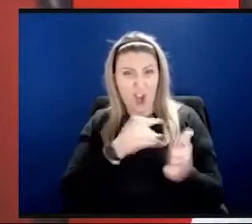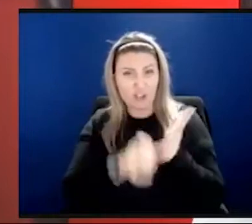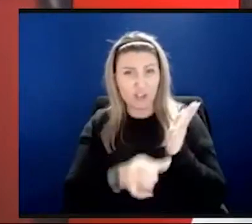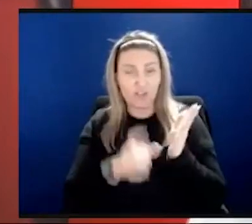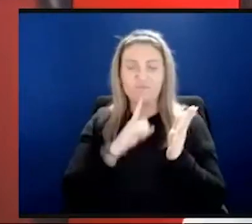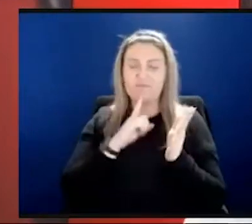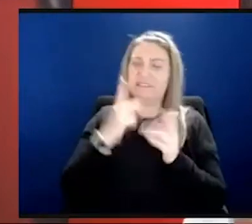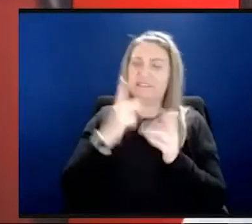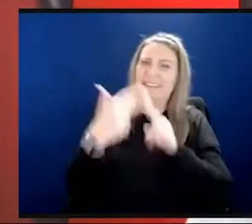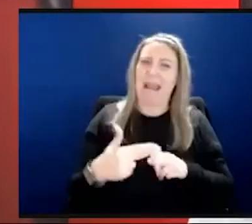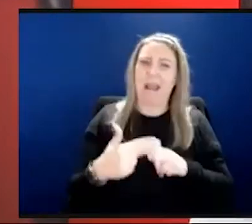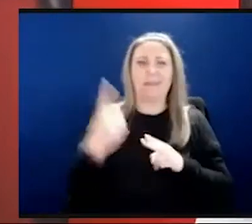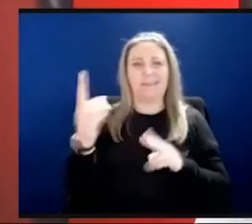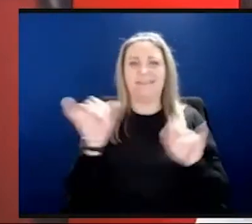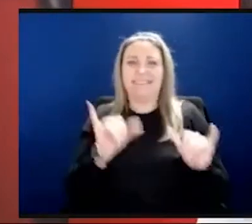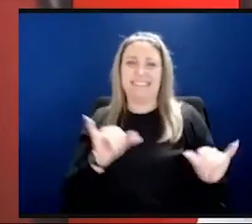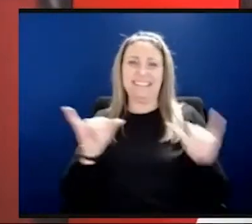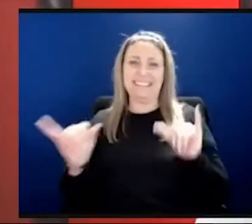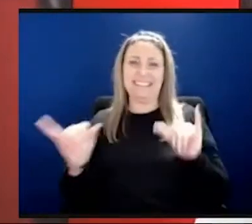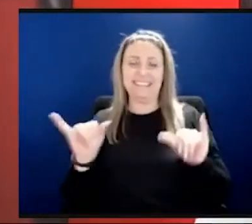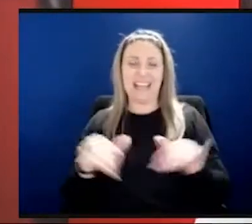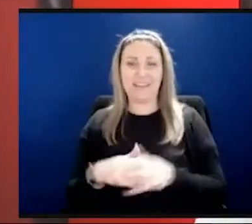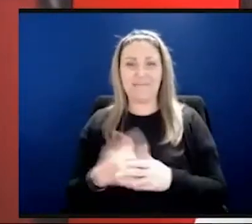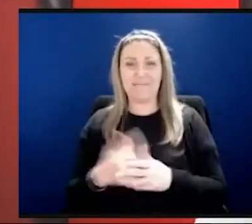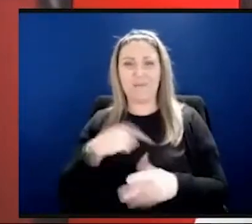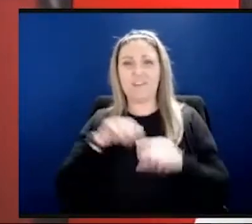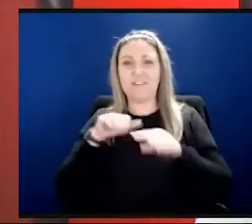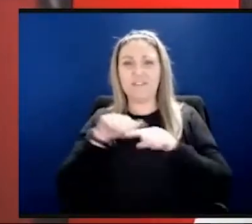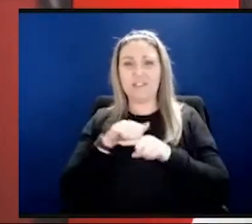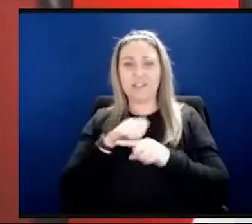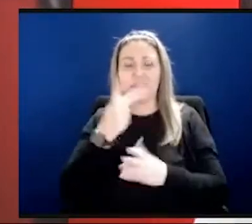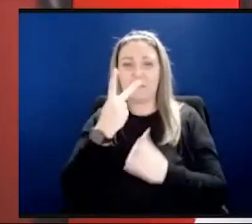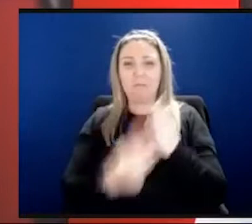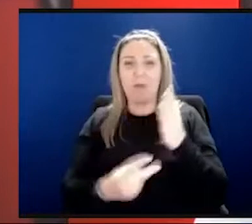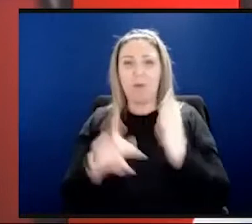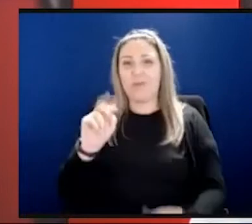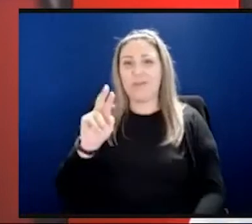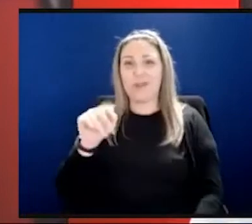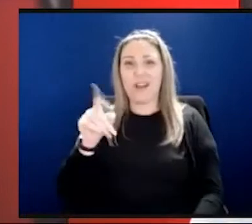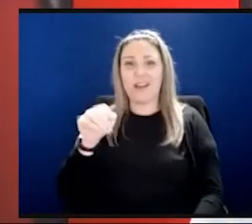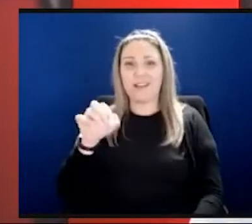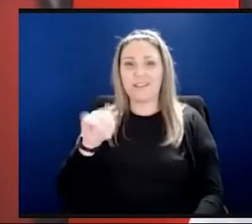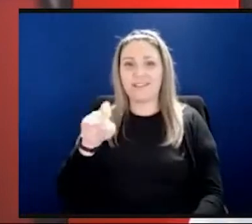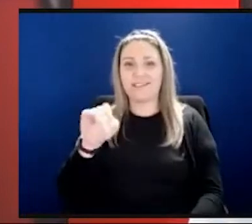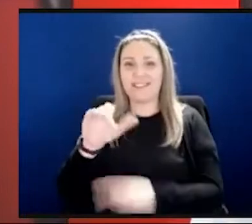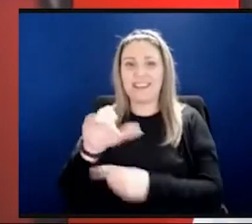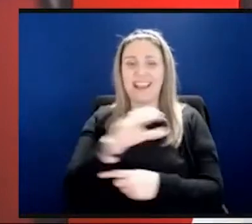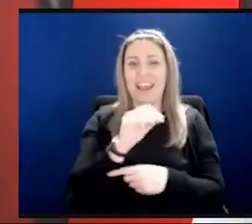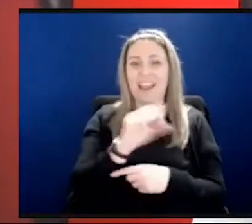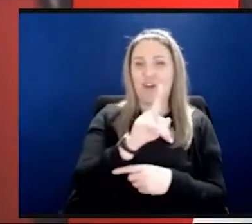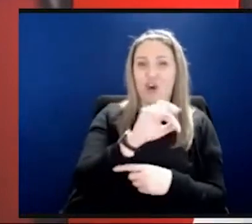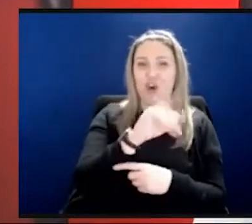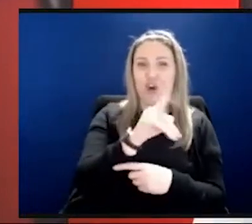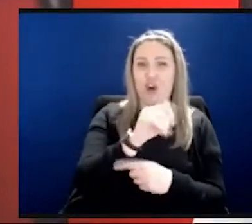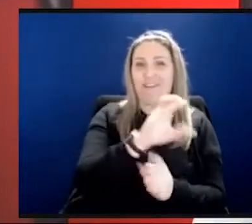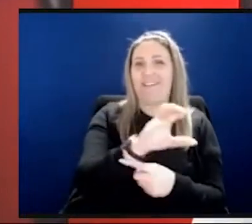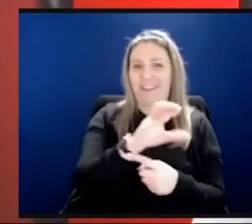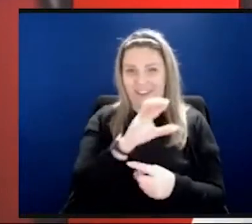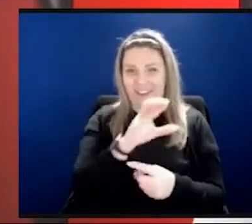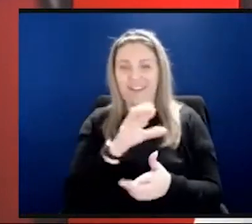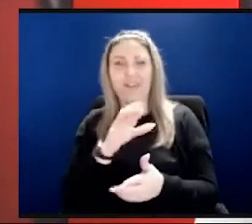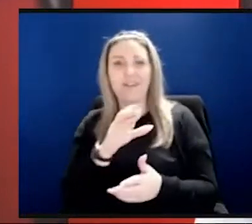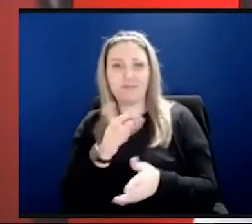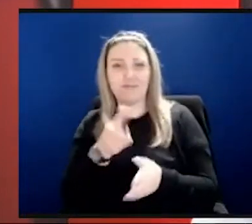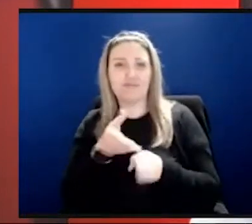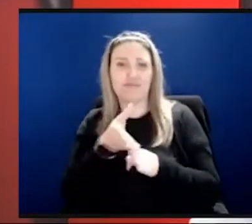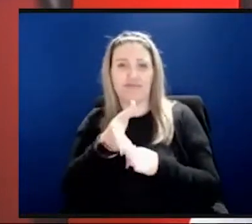and the same. We do training in both thoracic and cardiac surgery while we're going through fellowship, and